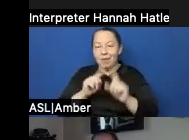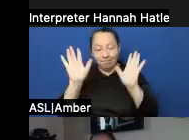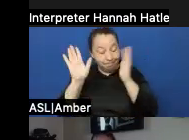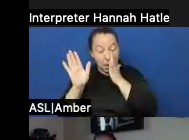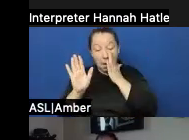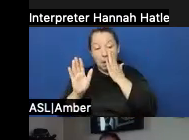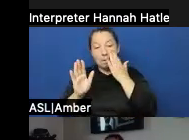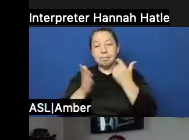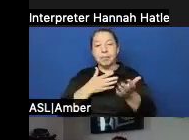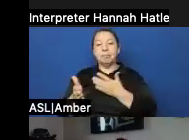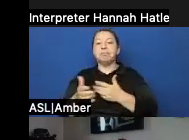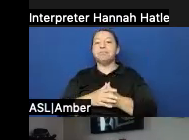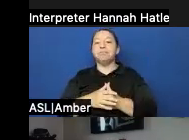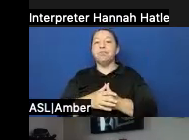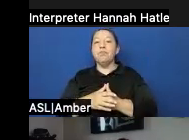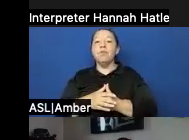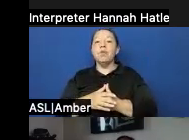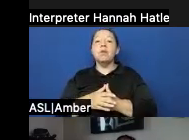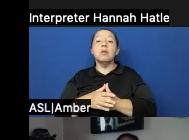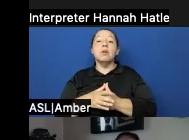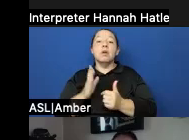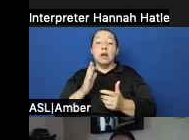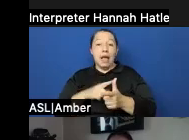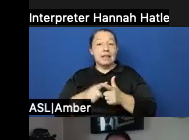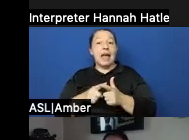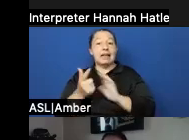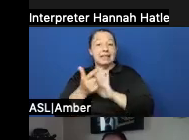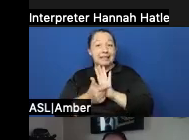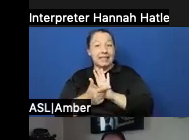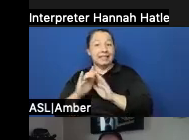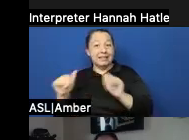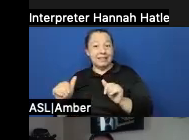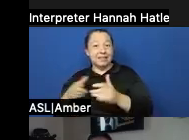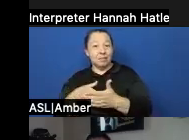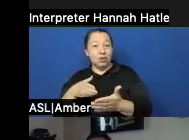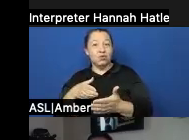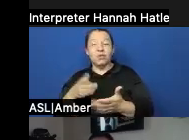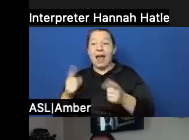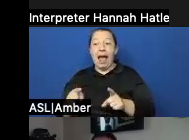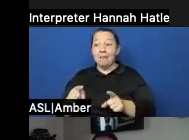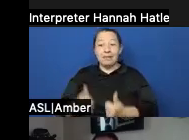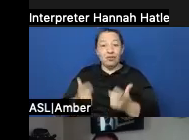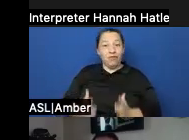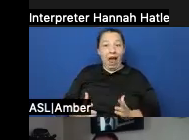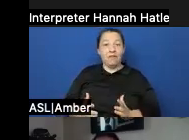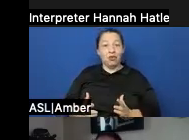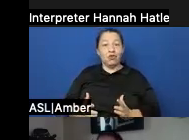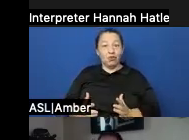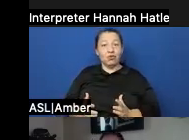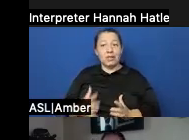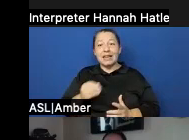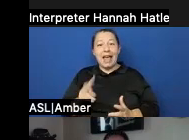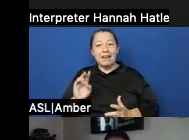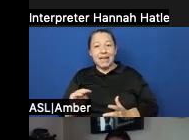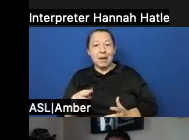And then prosecution, right? They get arrested. They're the ones that get arrested, the survivors and the victims. That's a